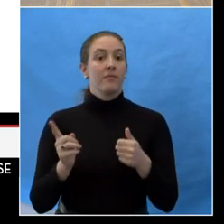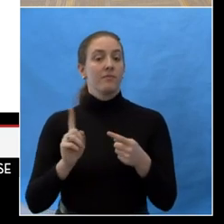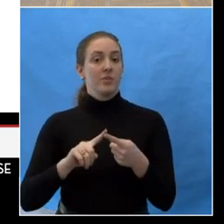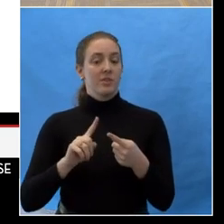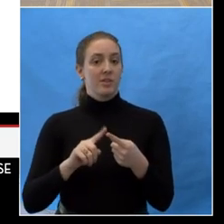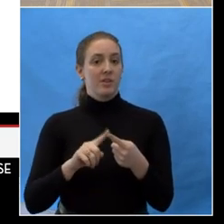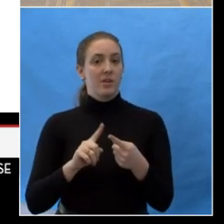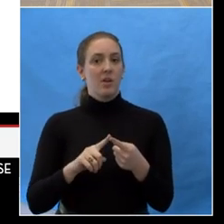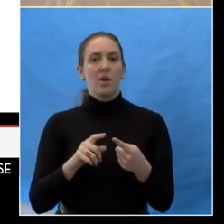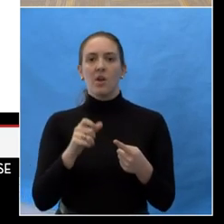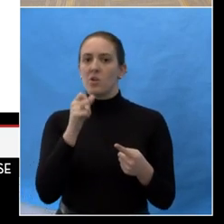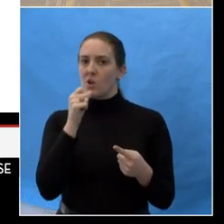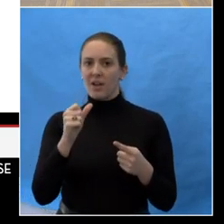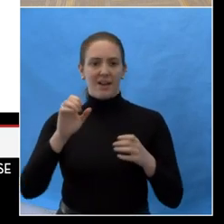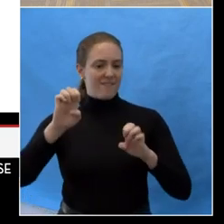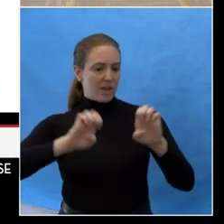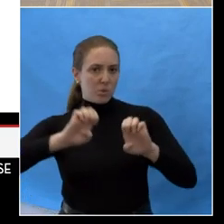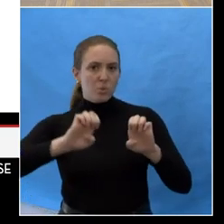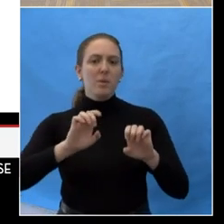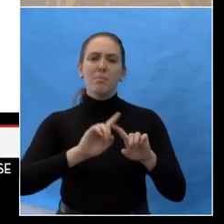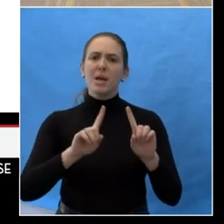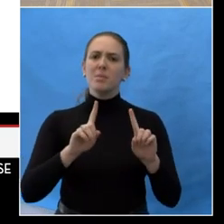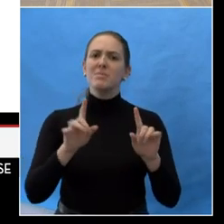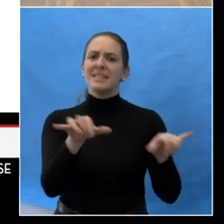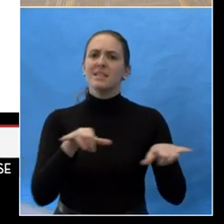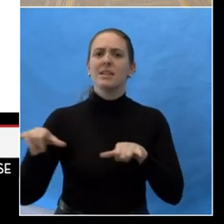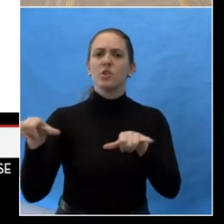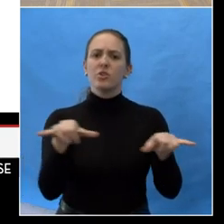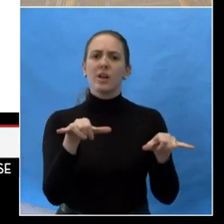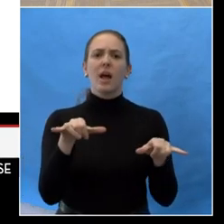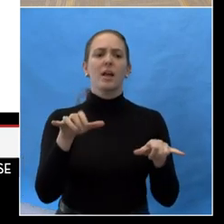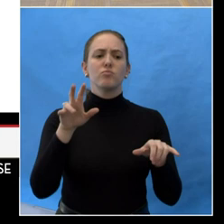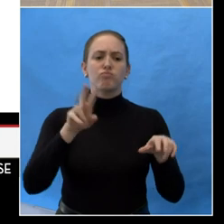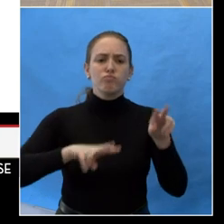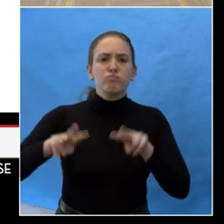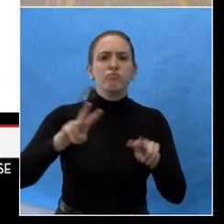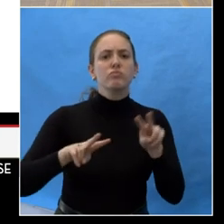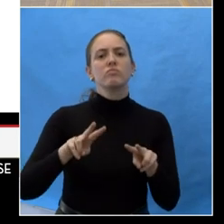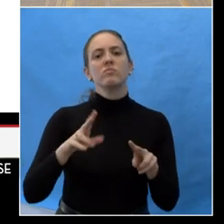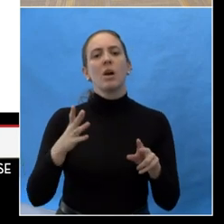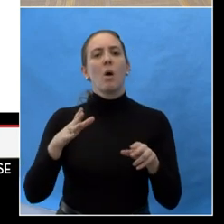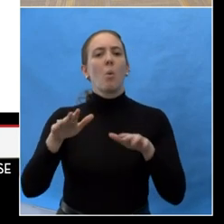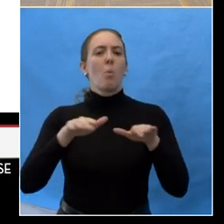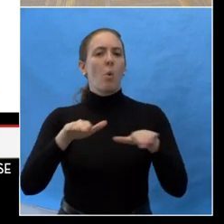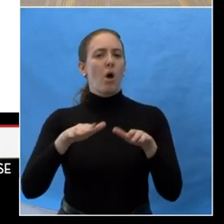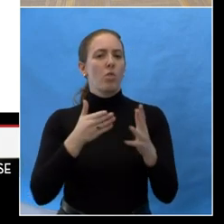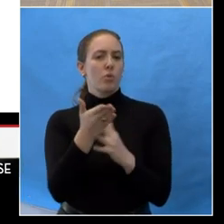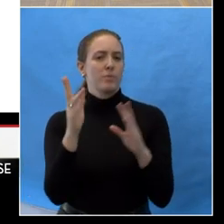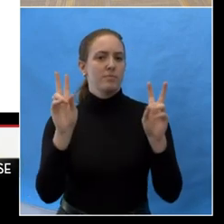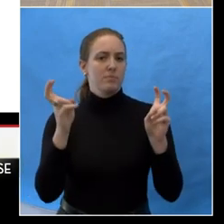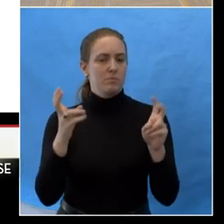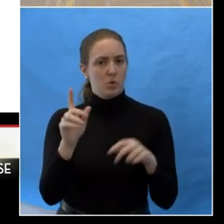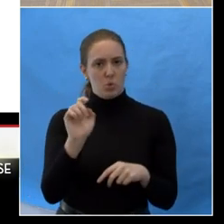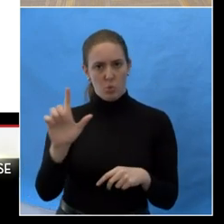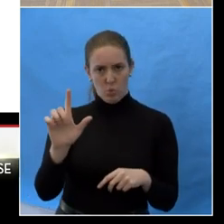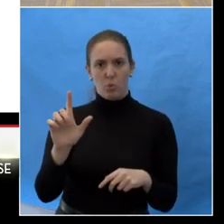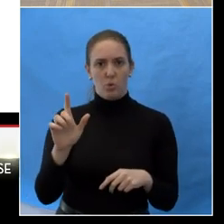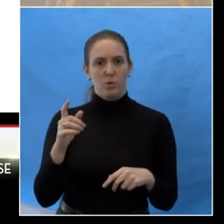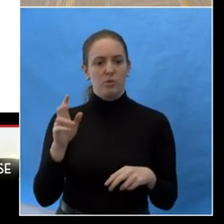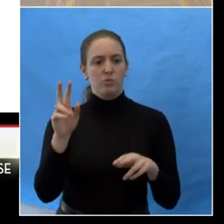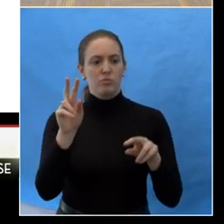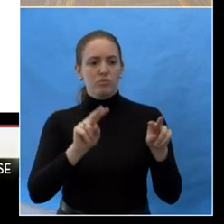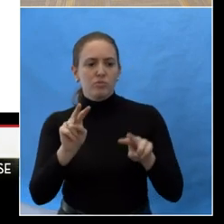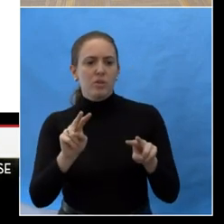non-evaluative standardized walkthrough tool for structured literacy instruction to support teachers and administrators with aligning on look-fors